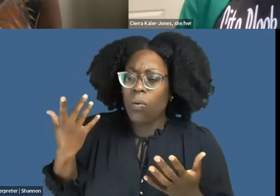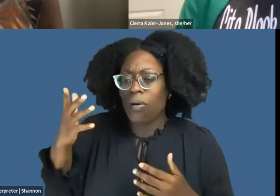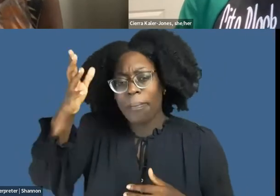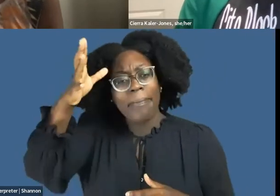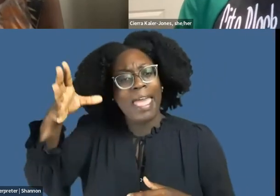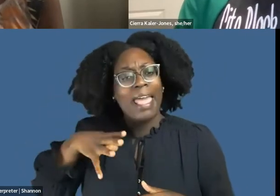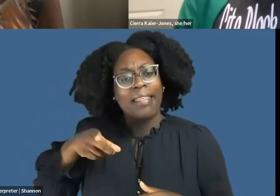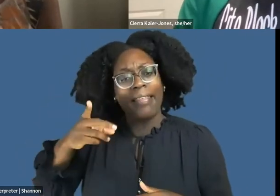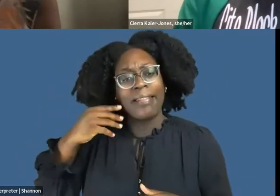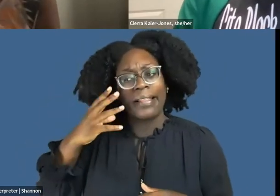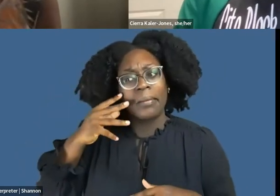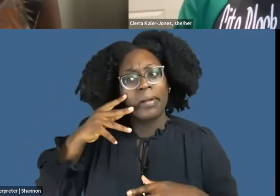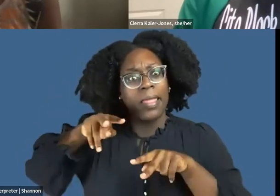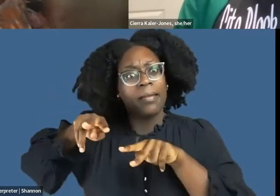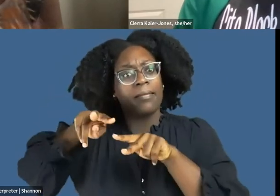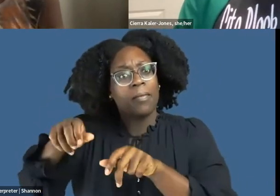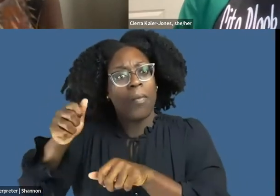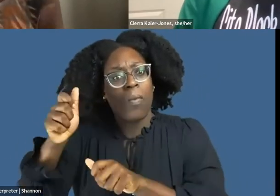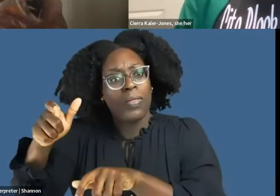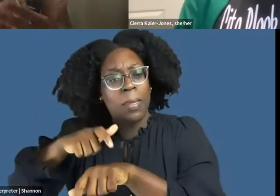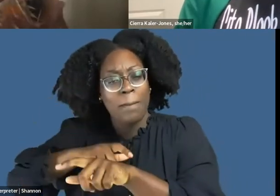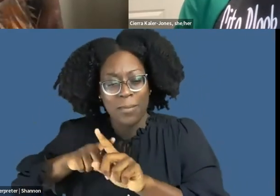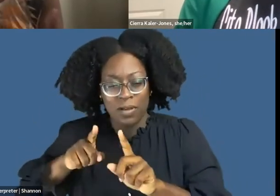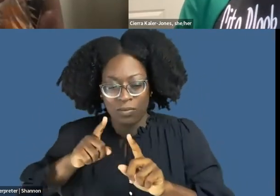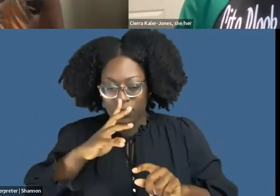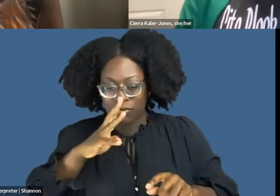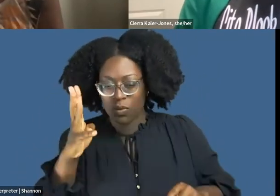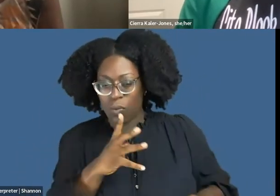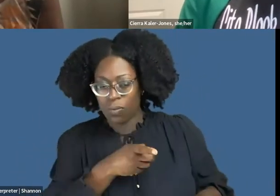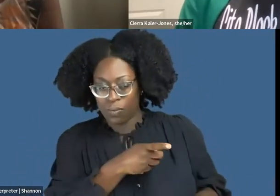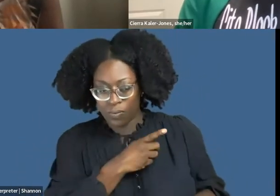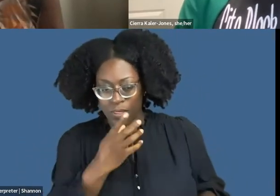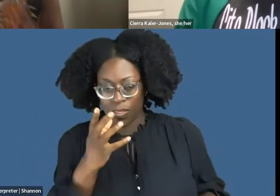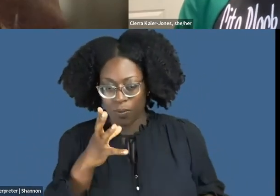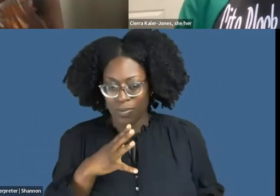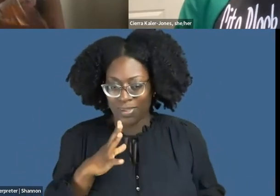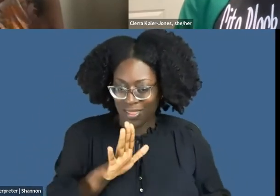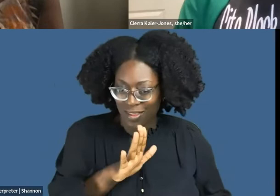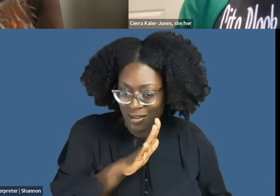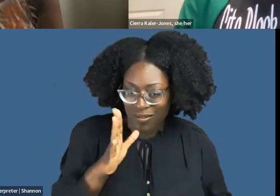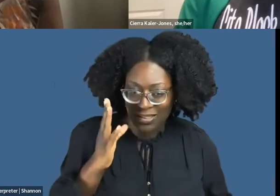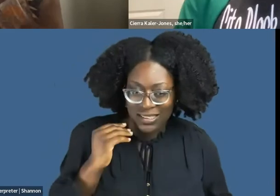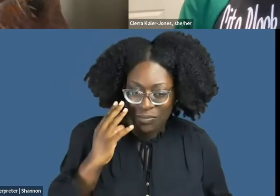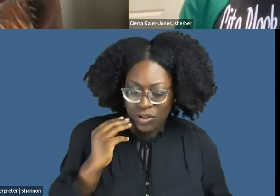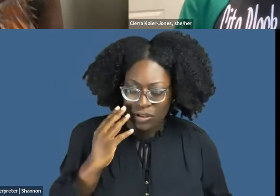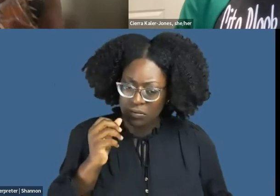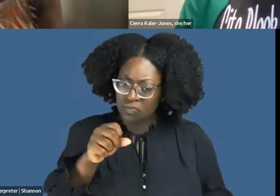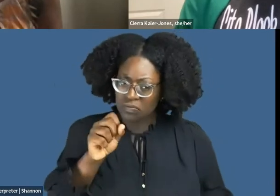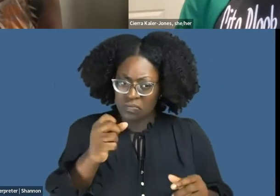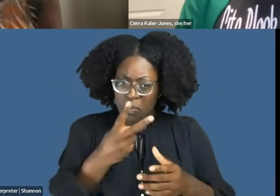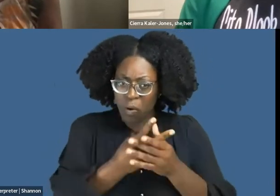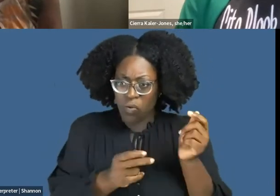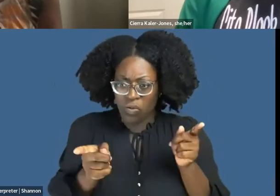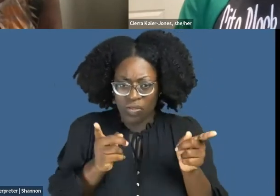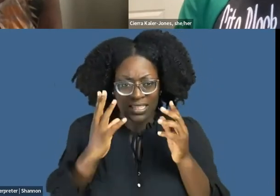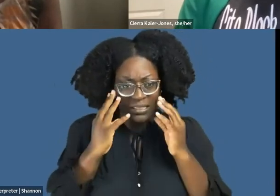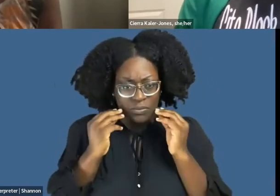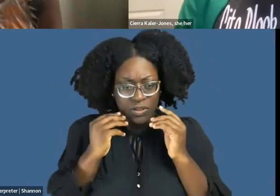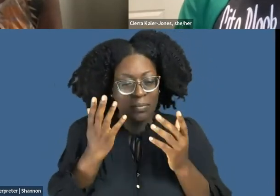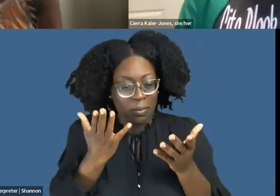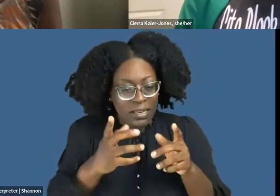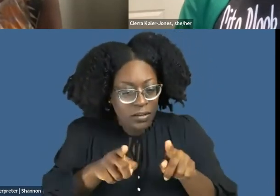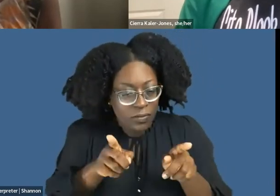women, and sometimes the same ways. And then also too, what does it say that the government devoted so